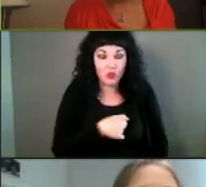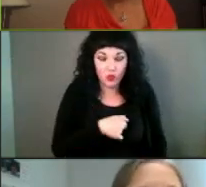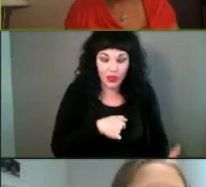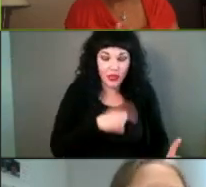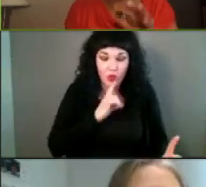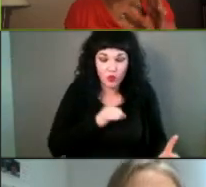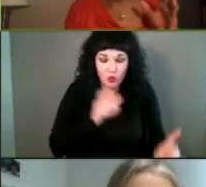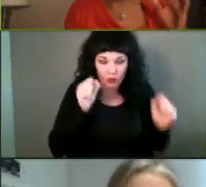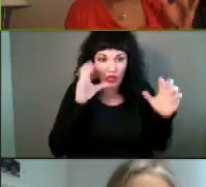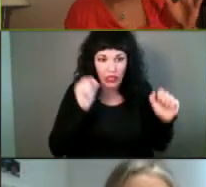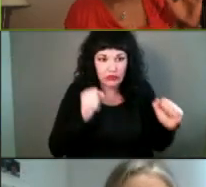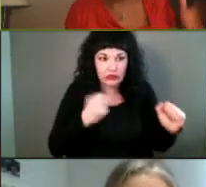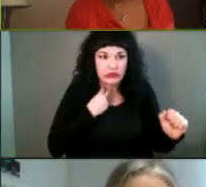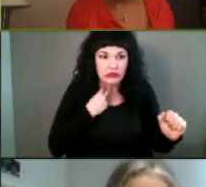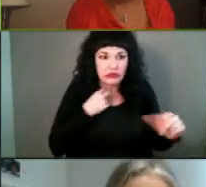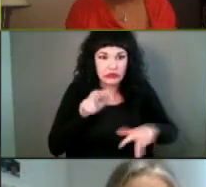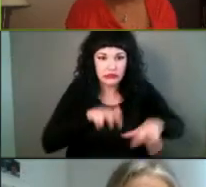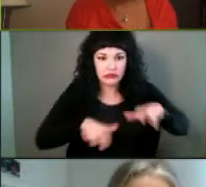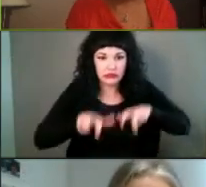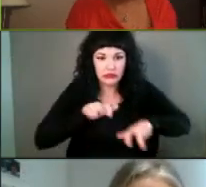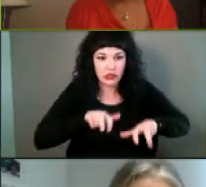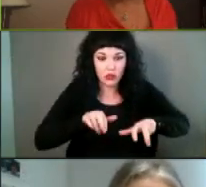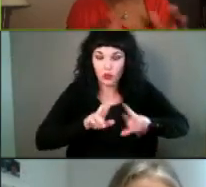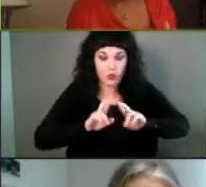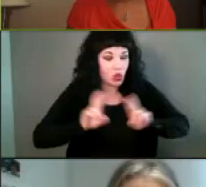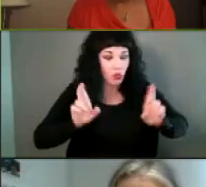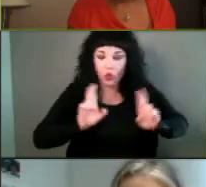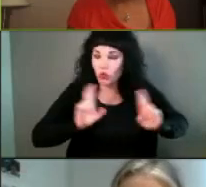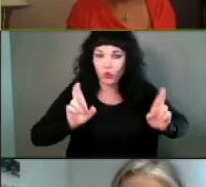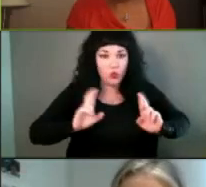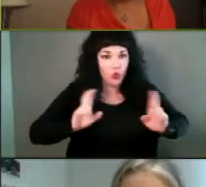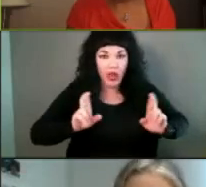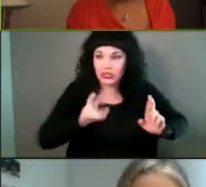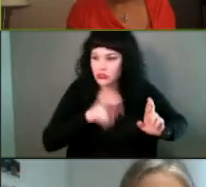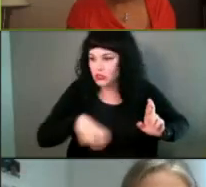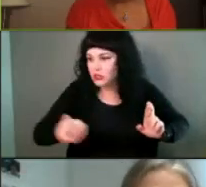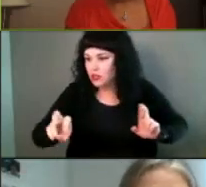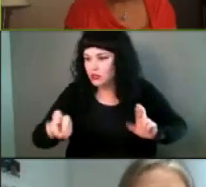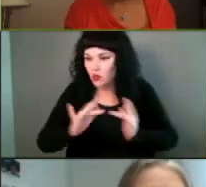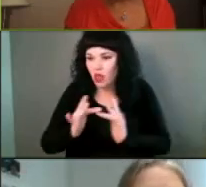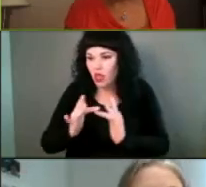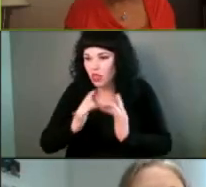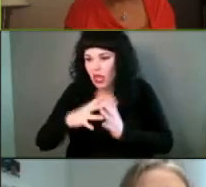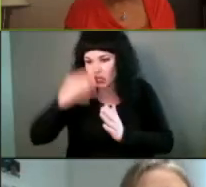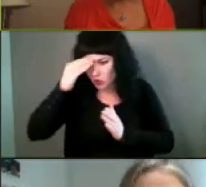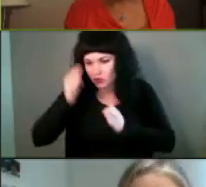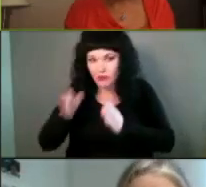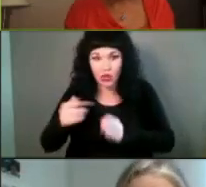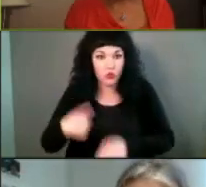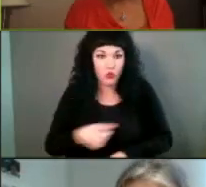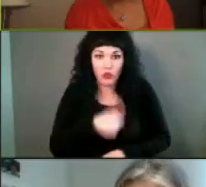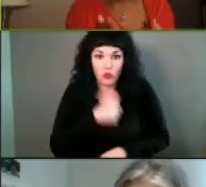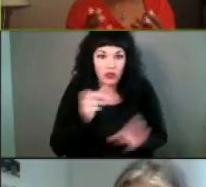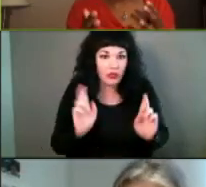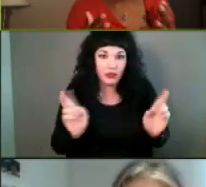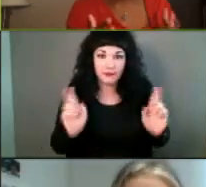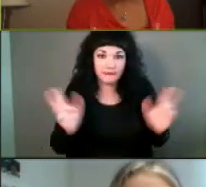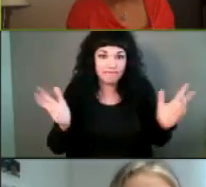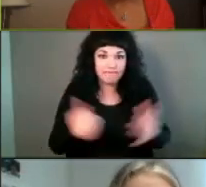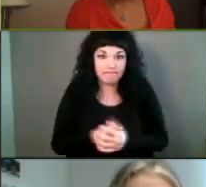to move to a virtual learning model at all. We rely very heavily on